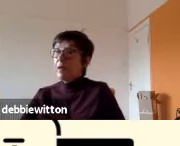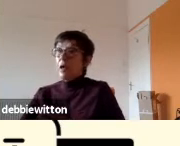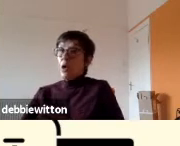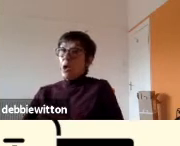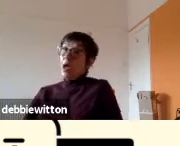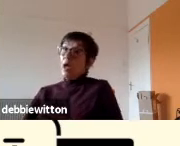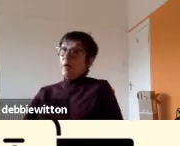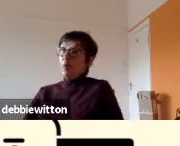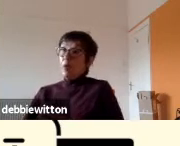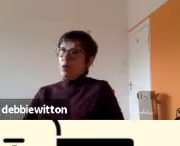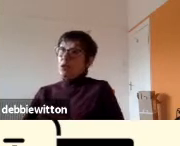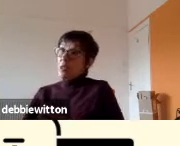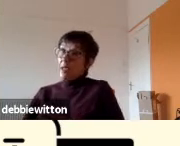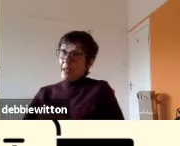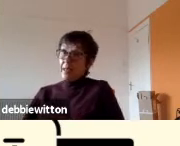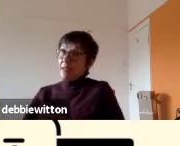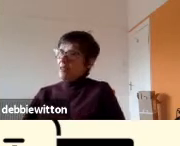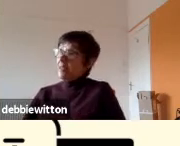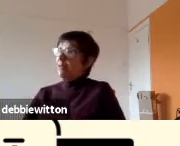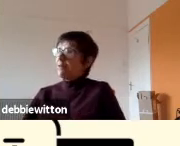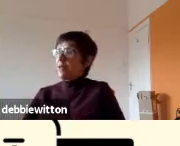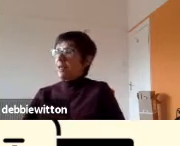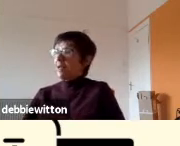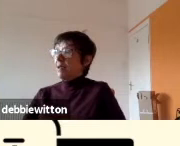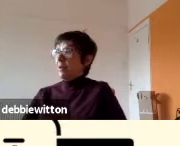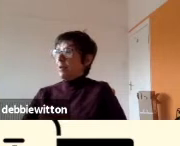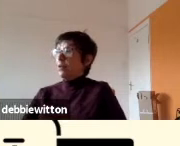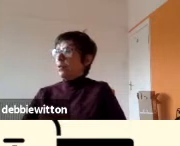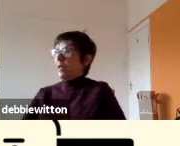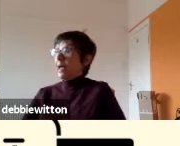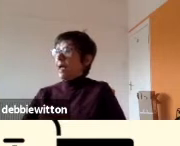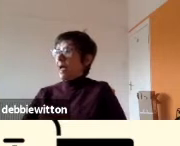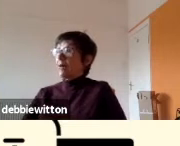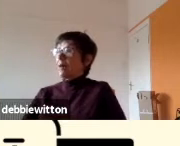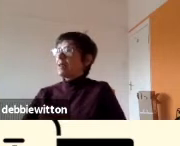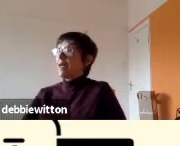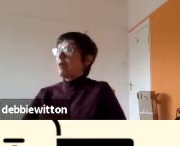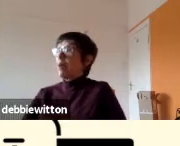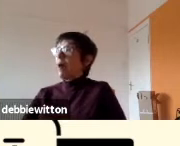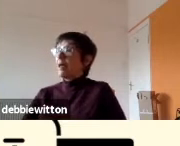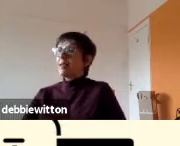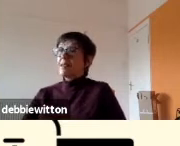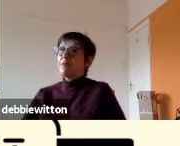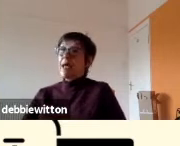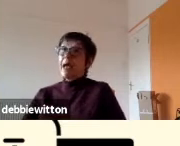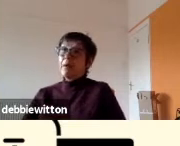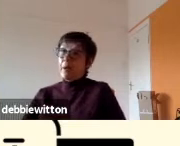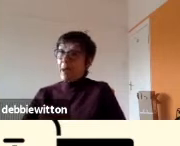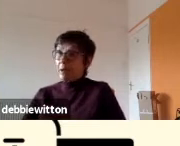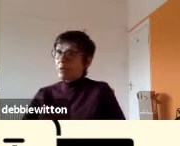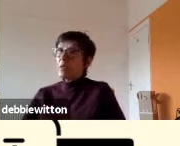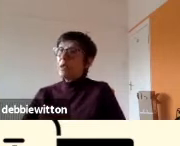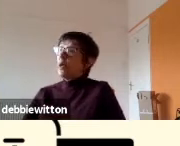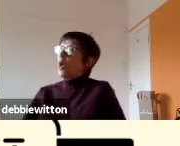lockdown. We were all cyclists, and selfishly, we were all thinking, and how can I stay on my bike and still get out